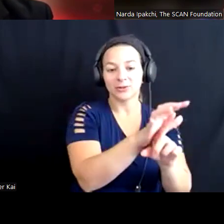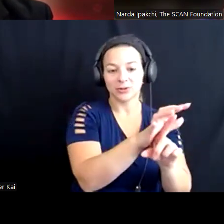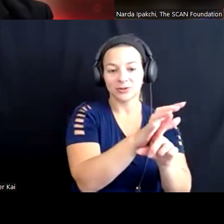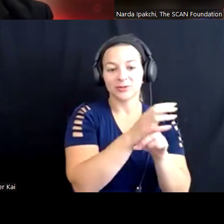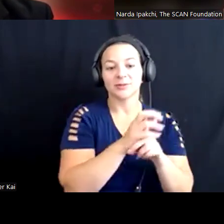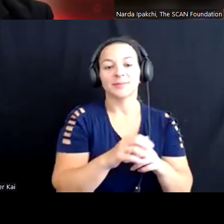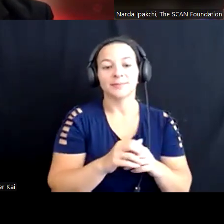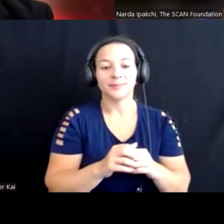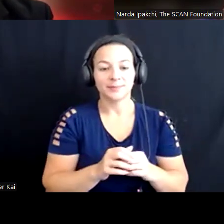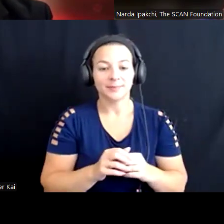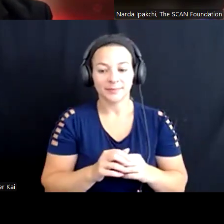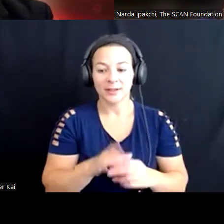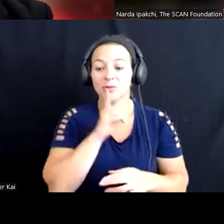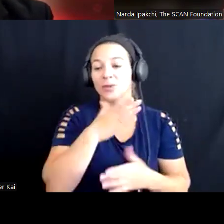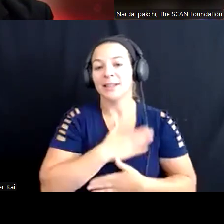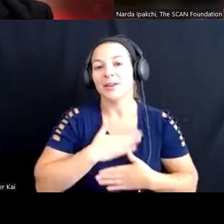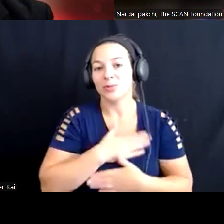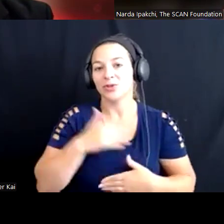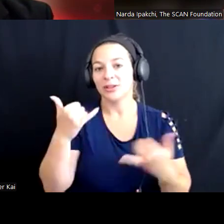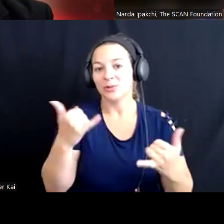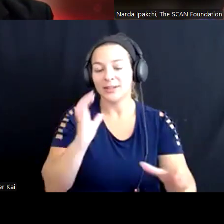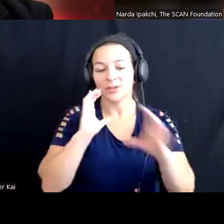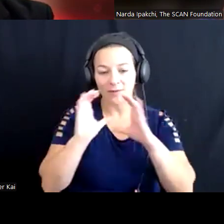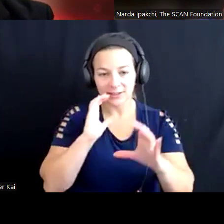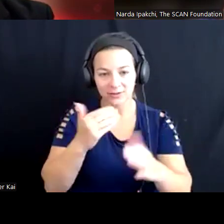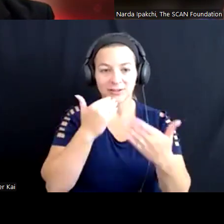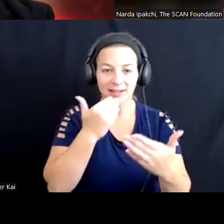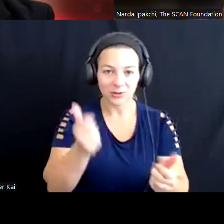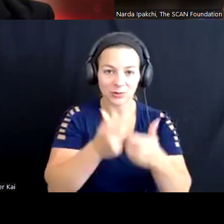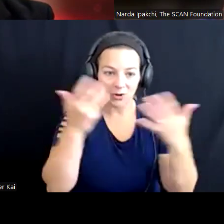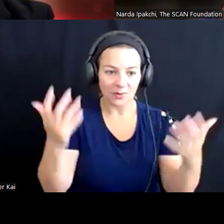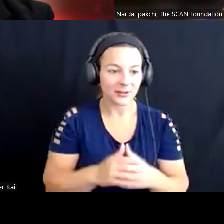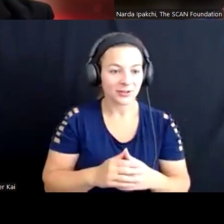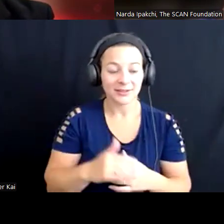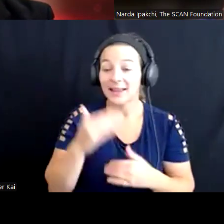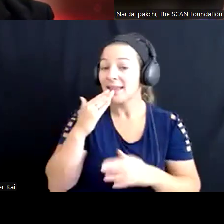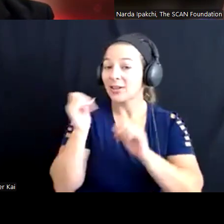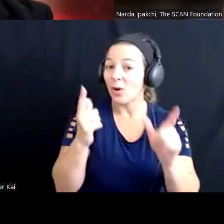education campaign. Really appreciate today's conversation. Thank you so much. Well,